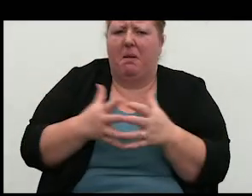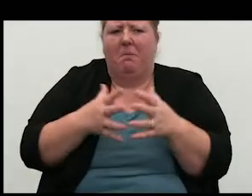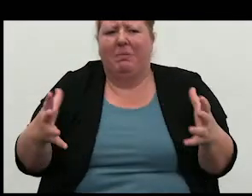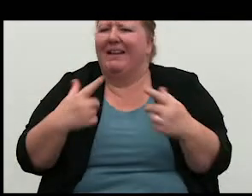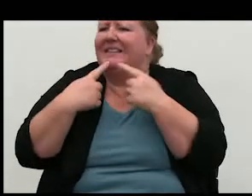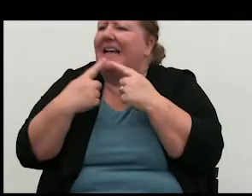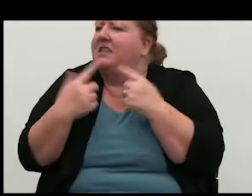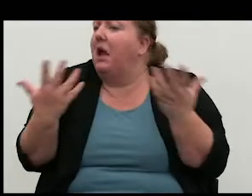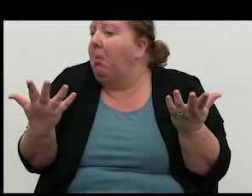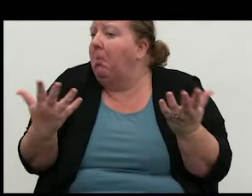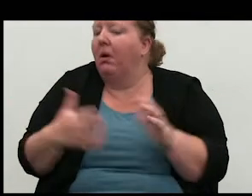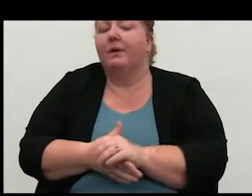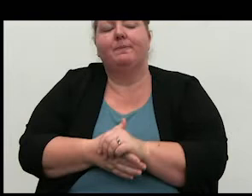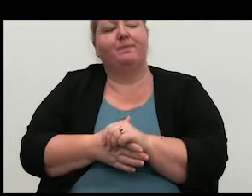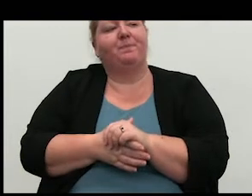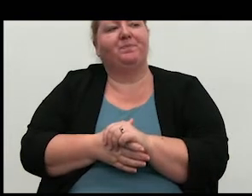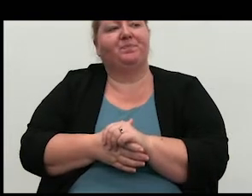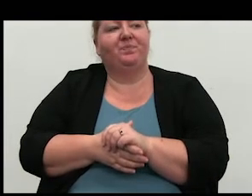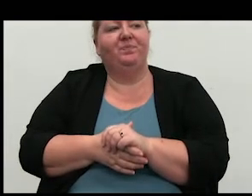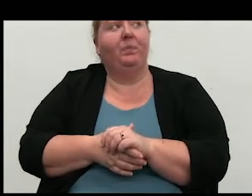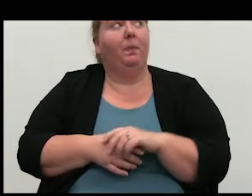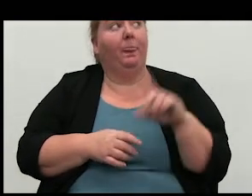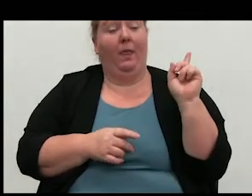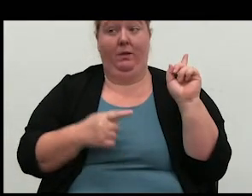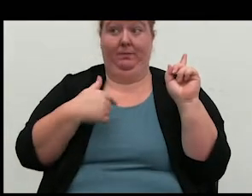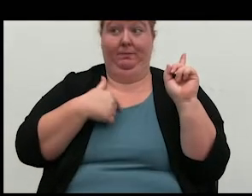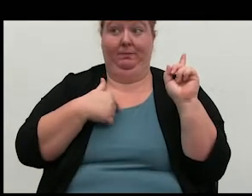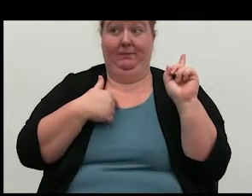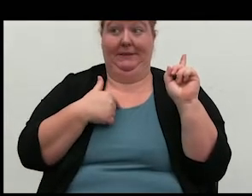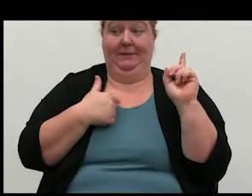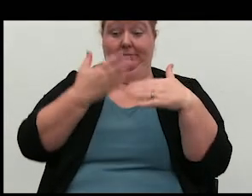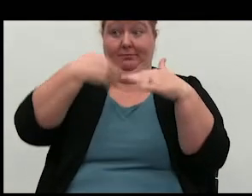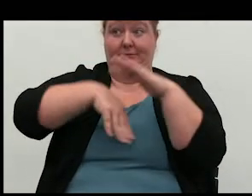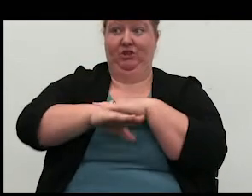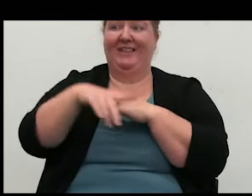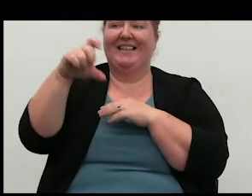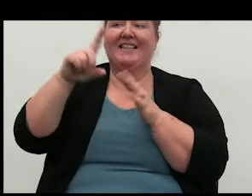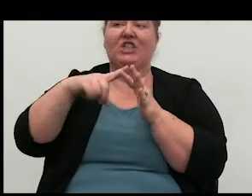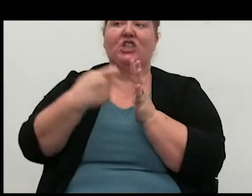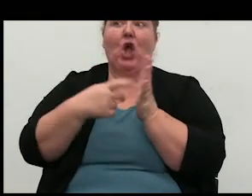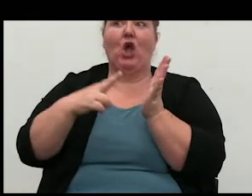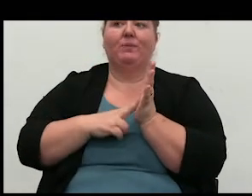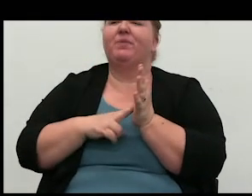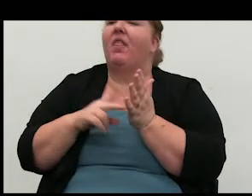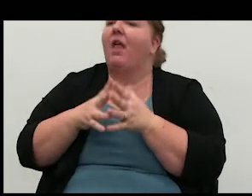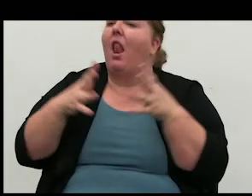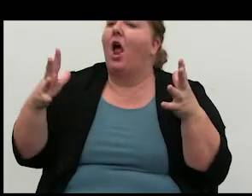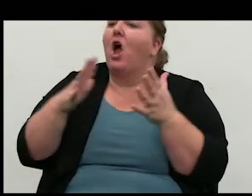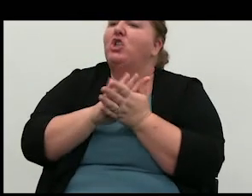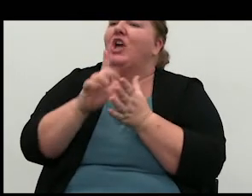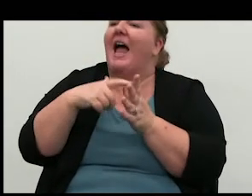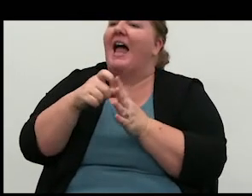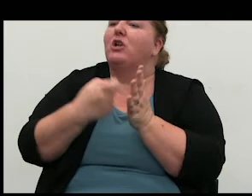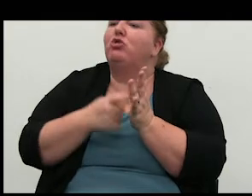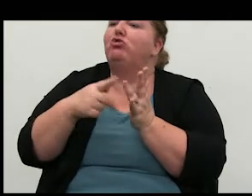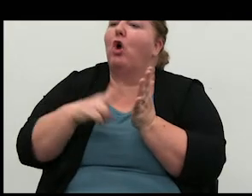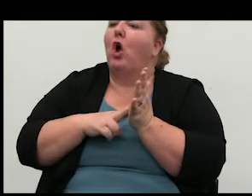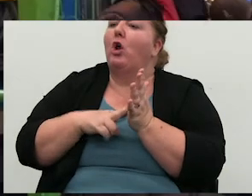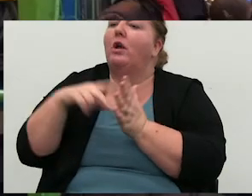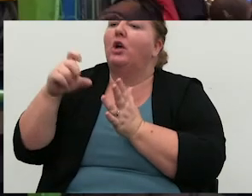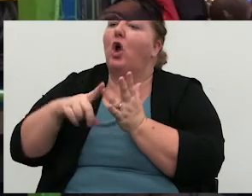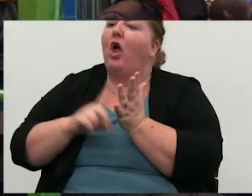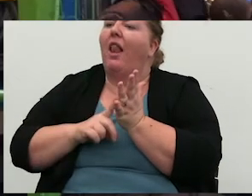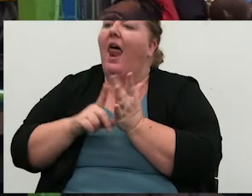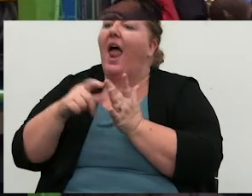about? This is me, underground at CERN, at the Large Hadron Collider. I really am that